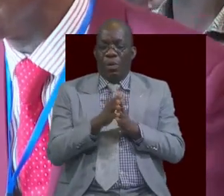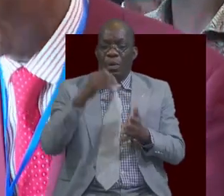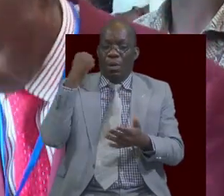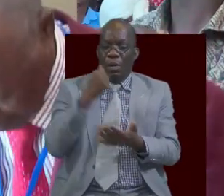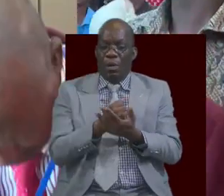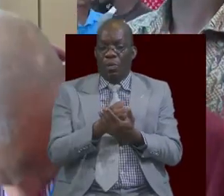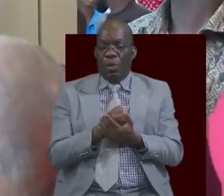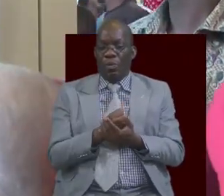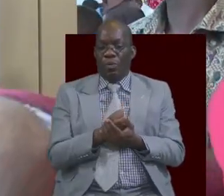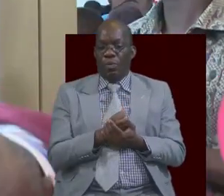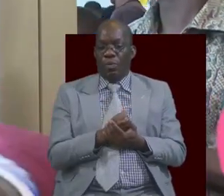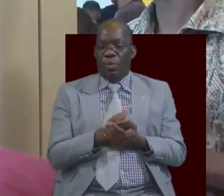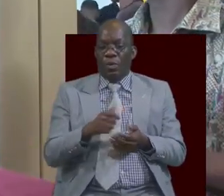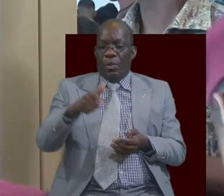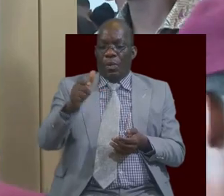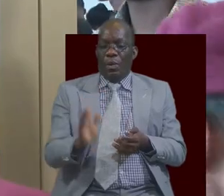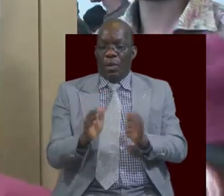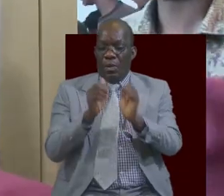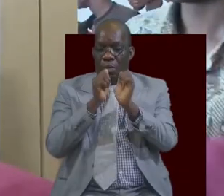God bless you. You can sit down.